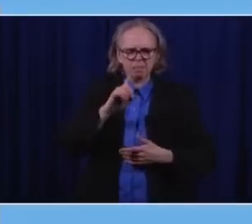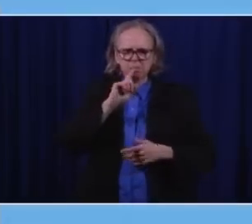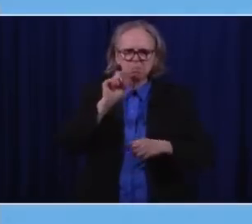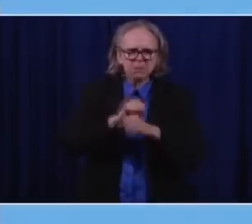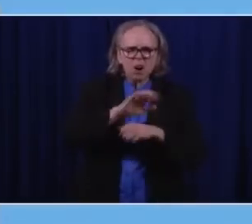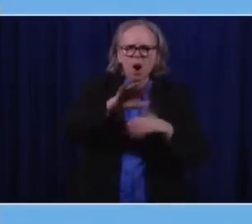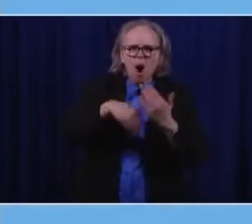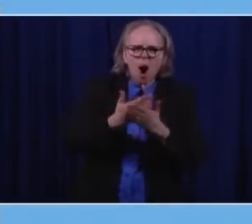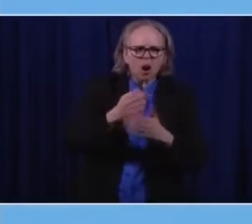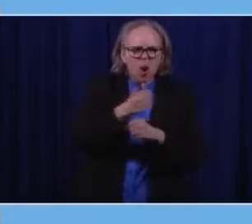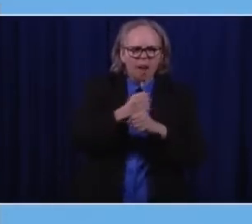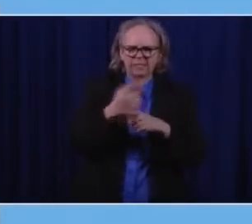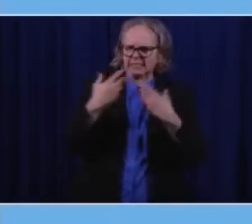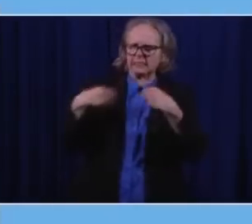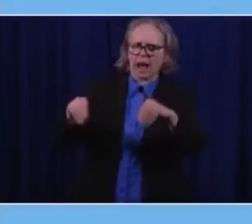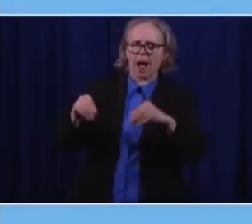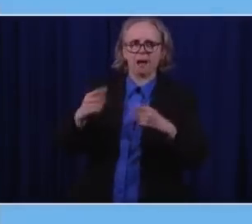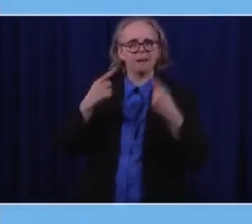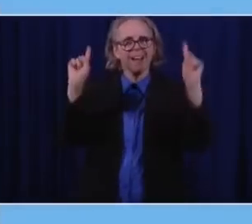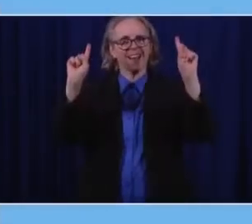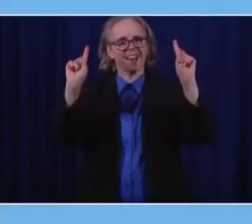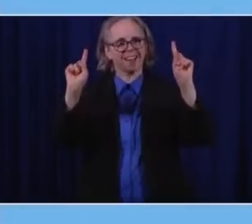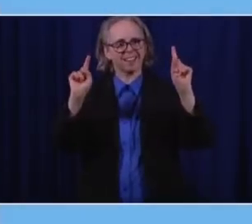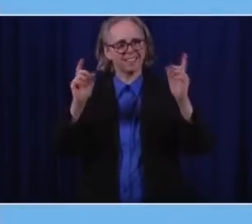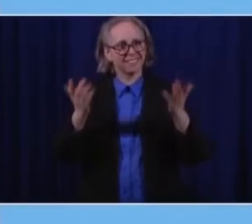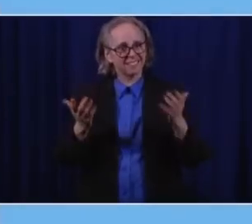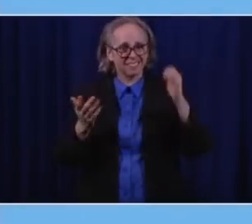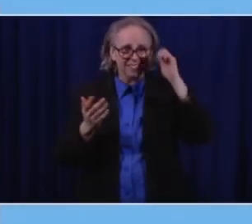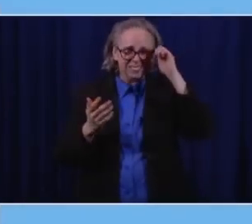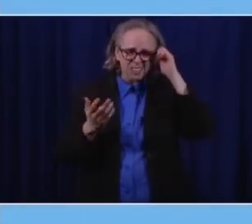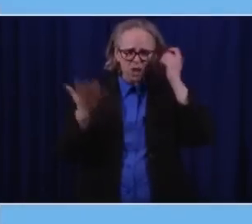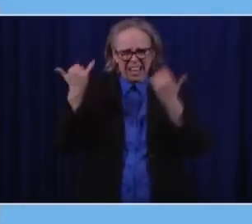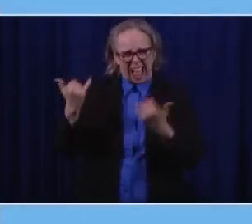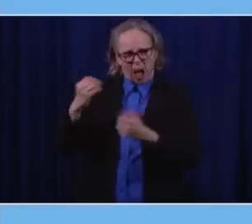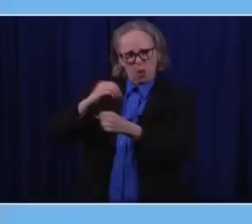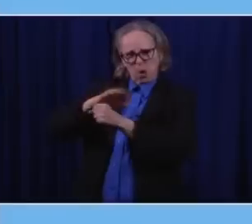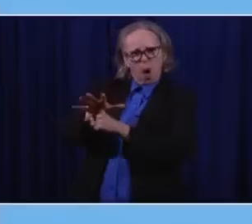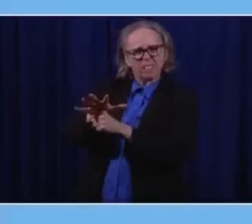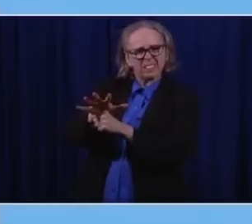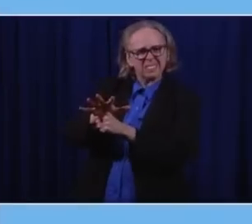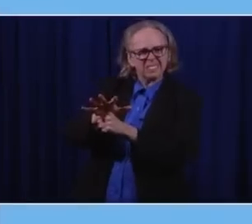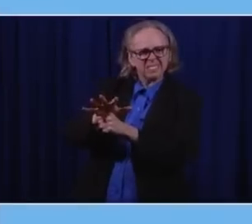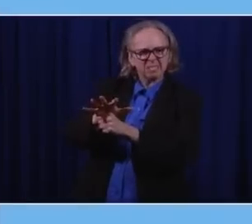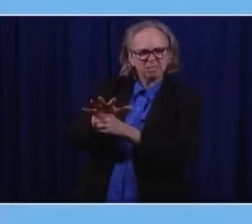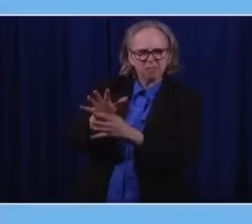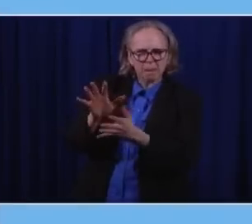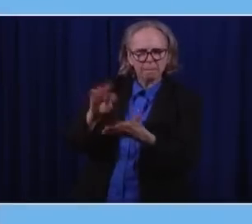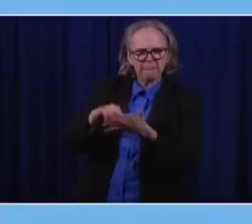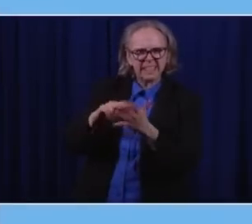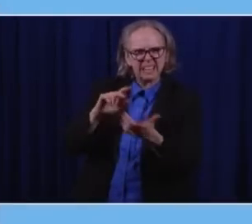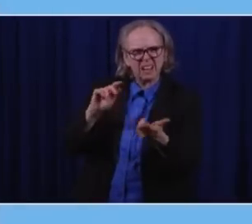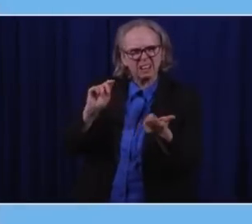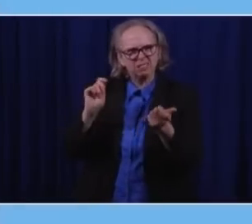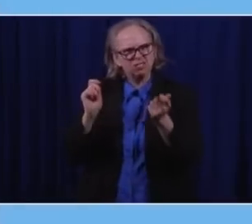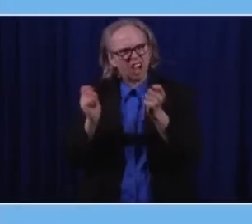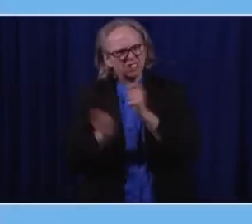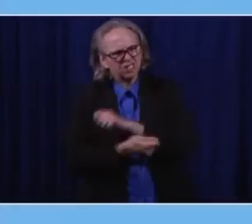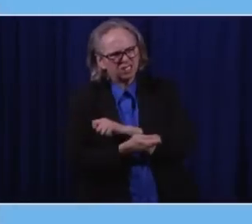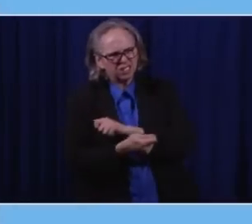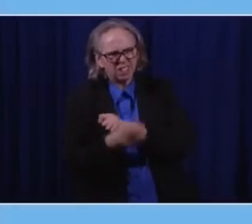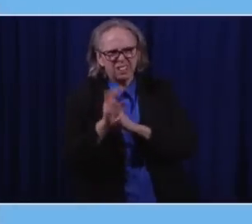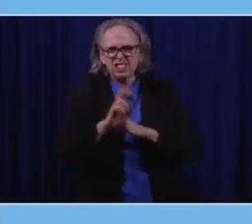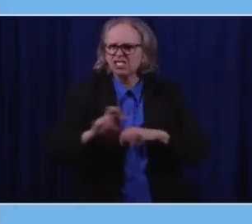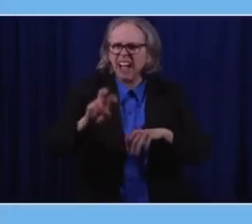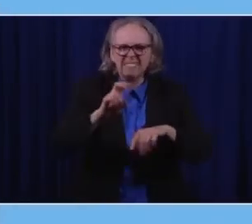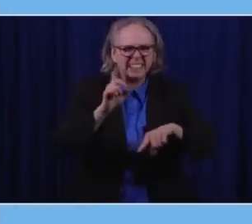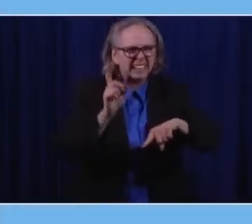We've had to adapt a lot due to the pandemic. The places that I can't travel, that I'd usually bring them back in my luggage, I'm getting